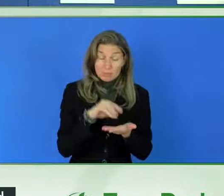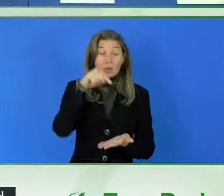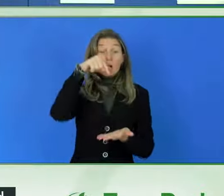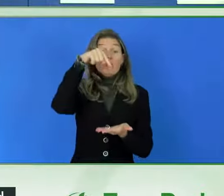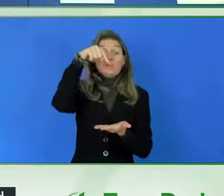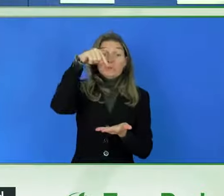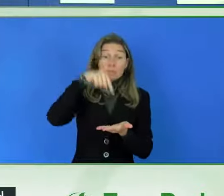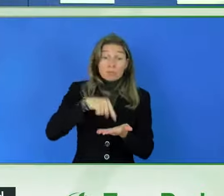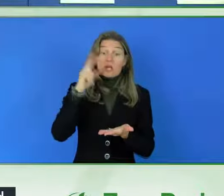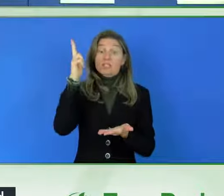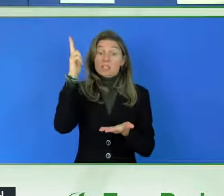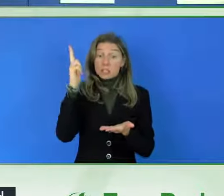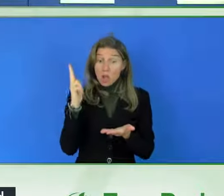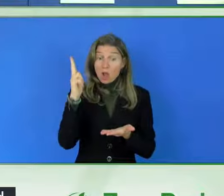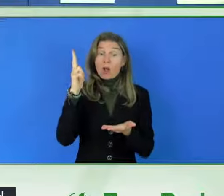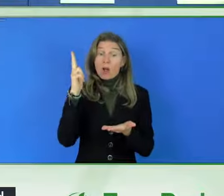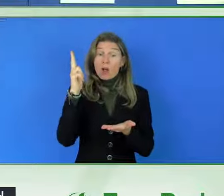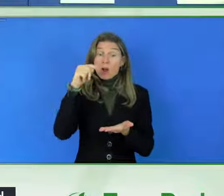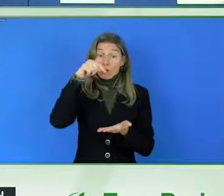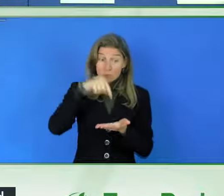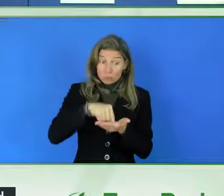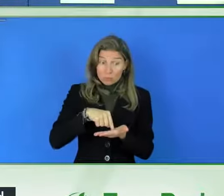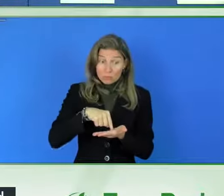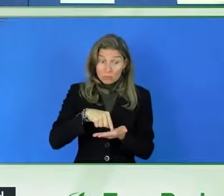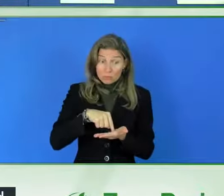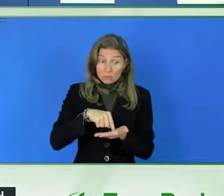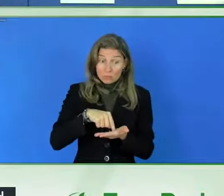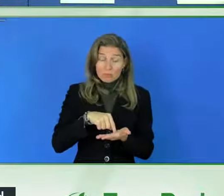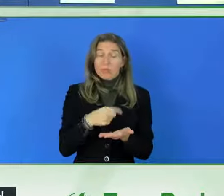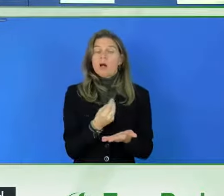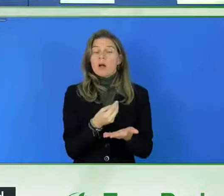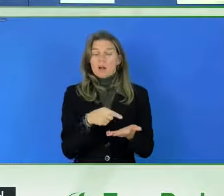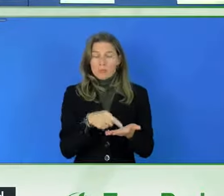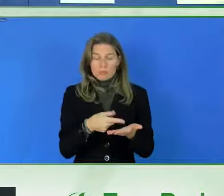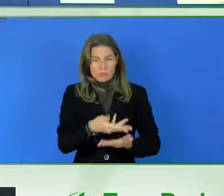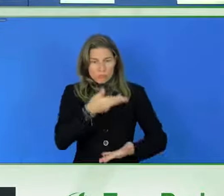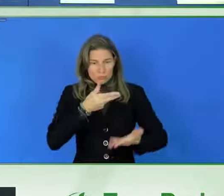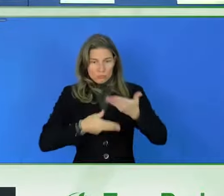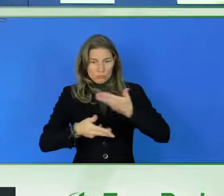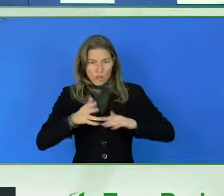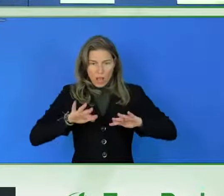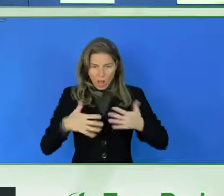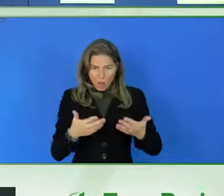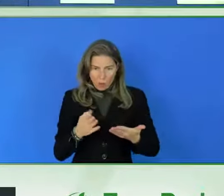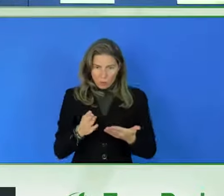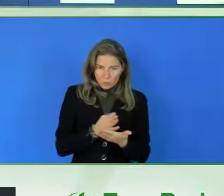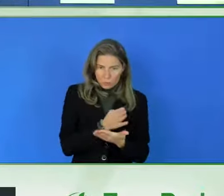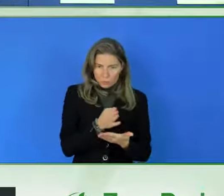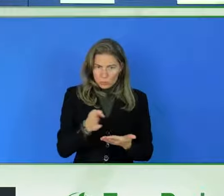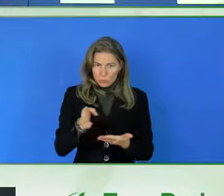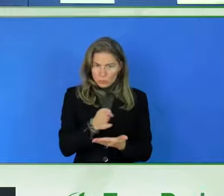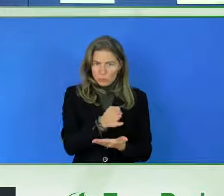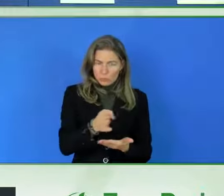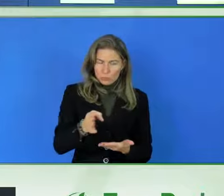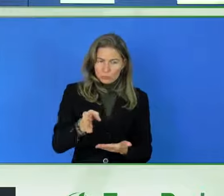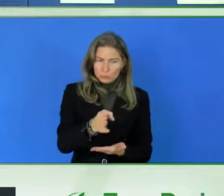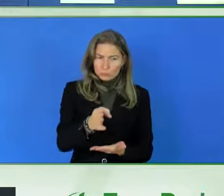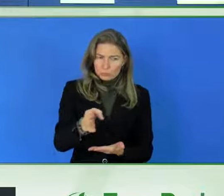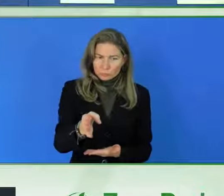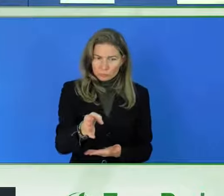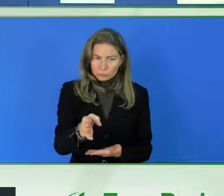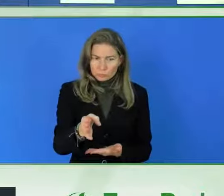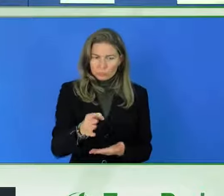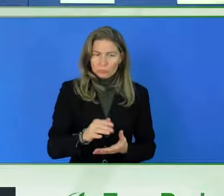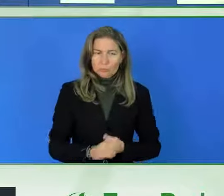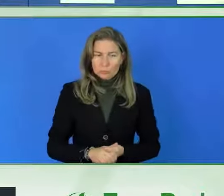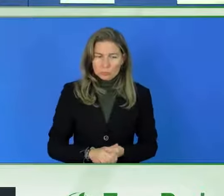user gets navigation instructions from the mobile app. At the same time, the app is sending up information concerning